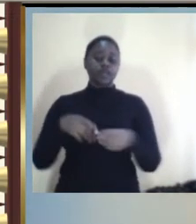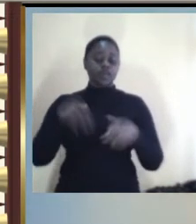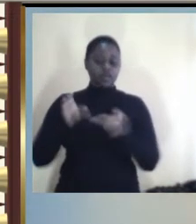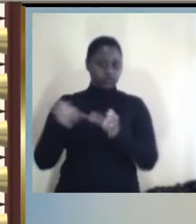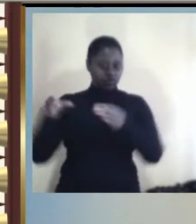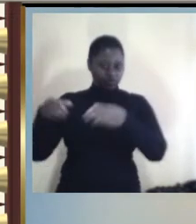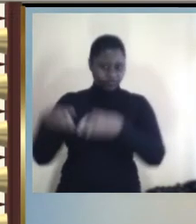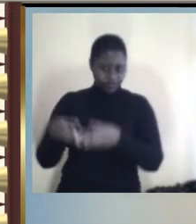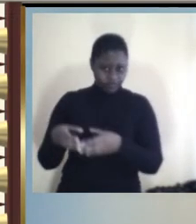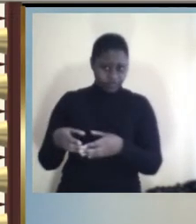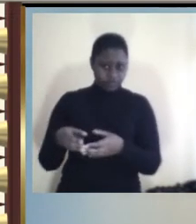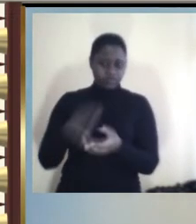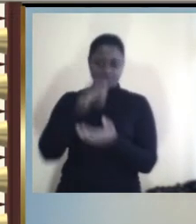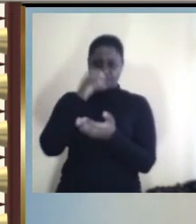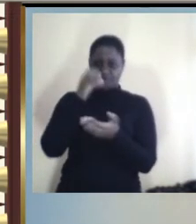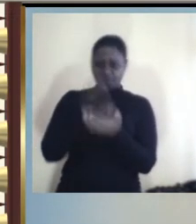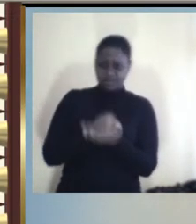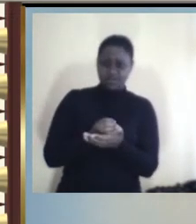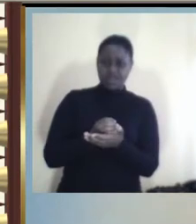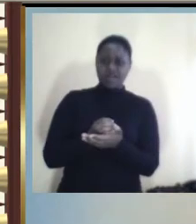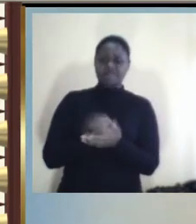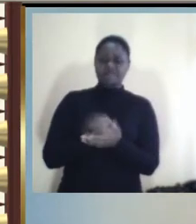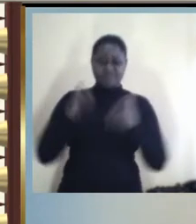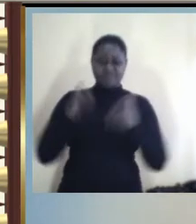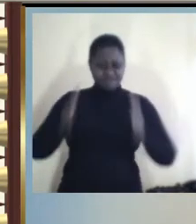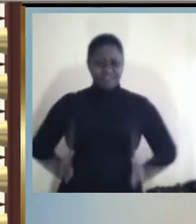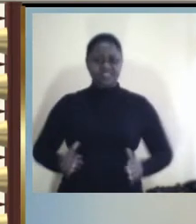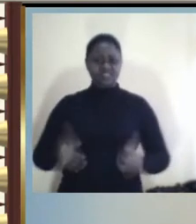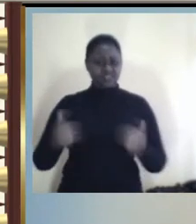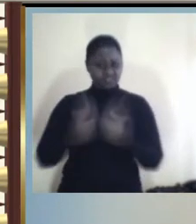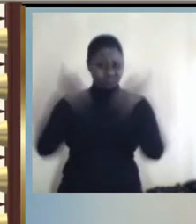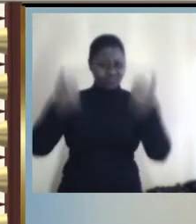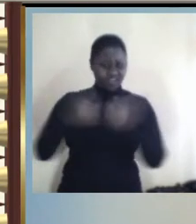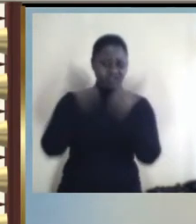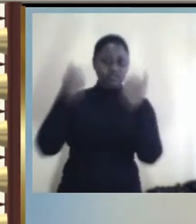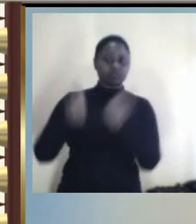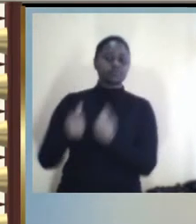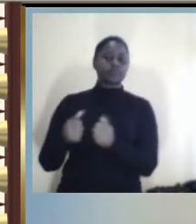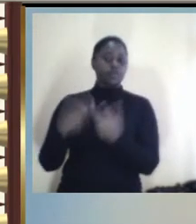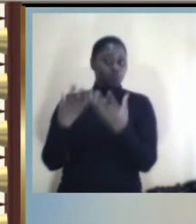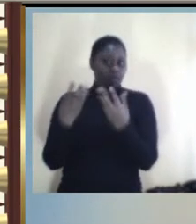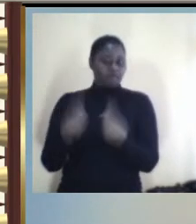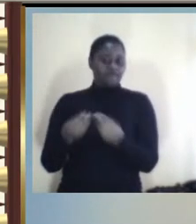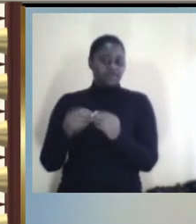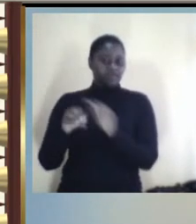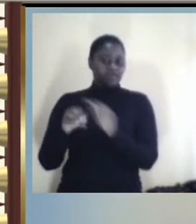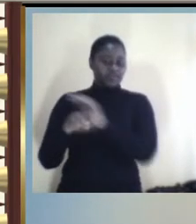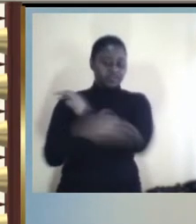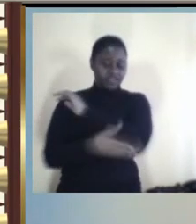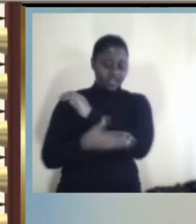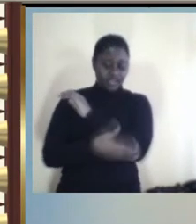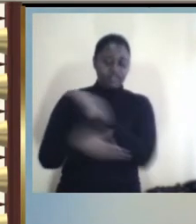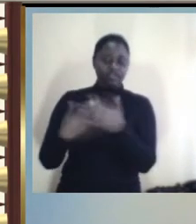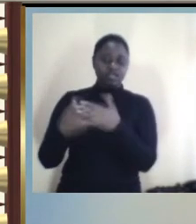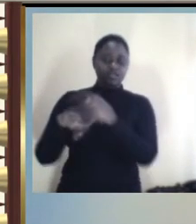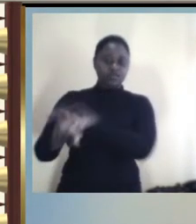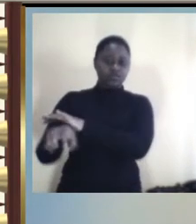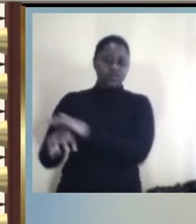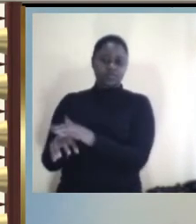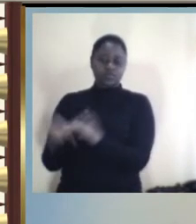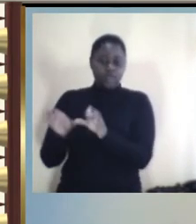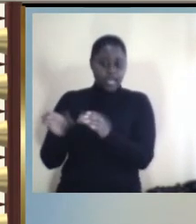committee is cognizant of the fiscal challenges facing the country, Honorable Chairperson, and the province, the